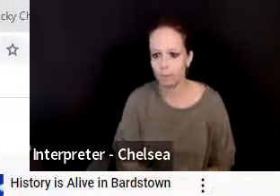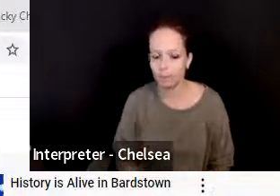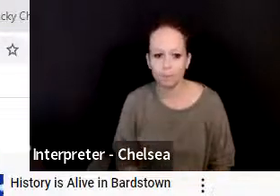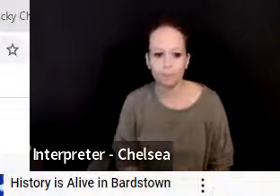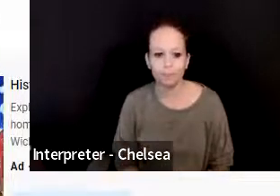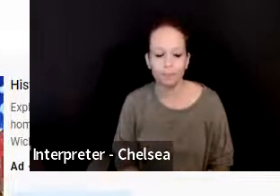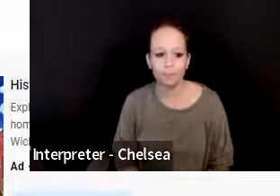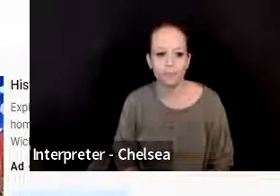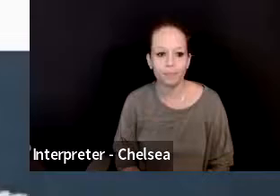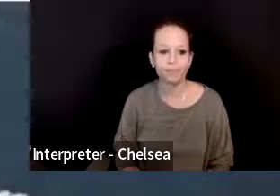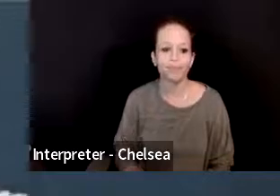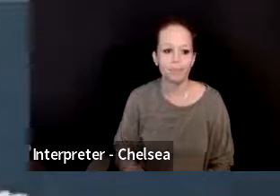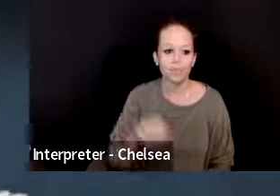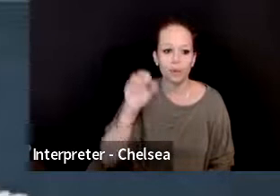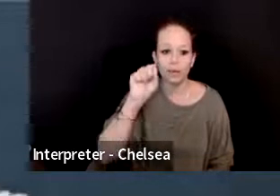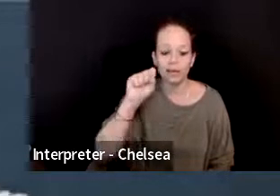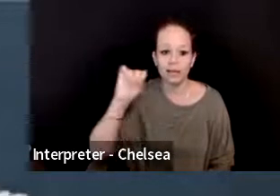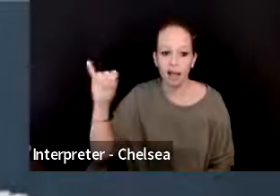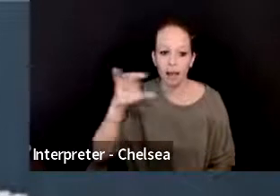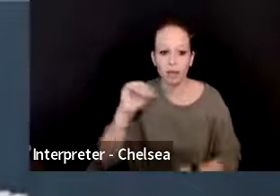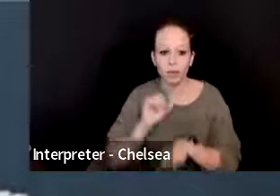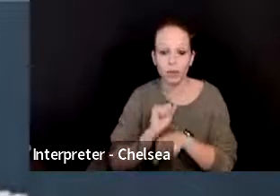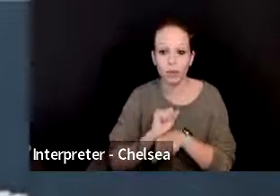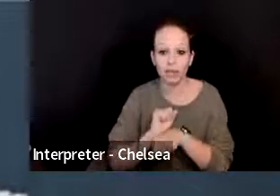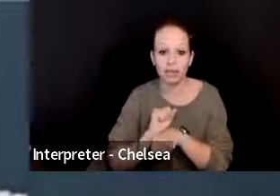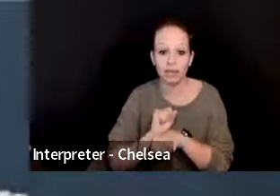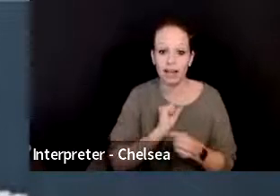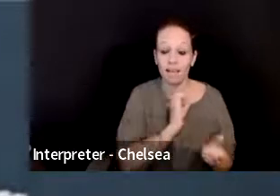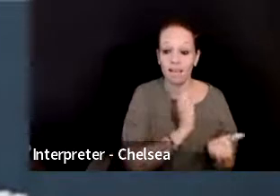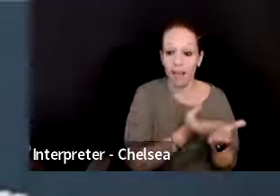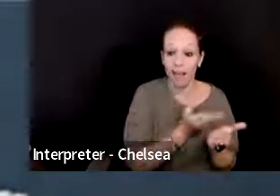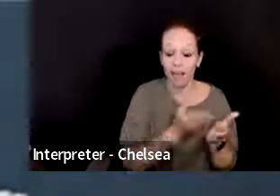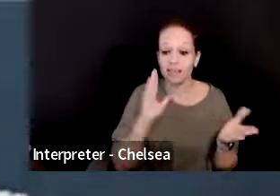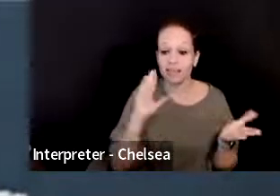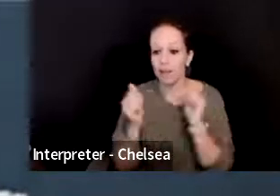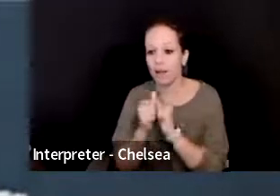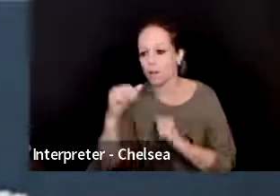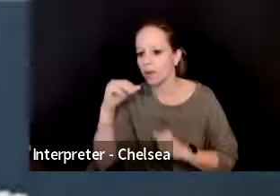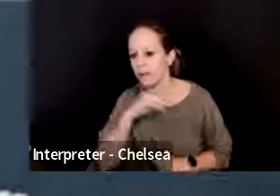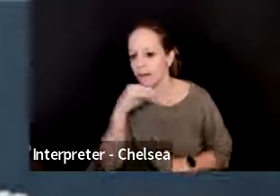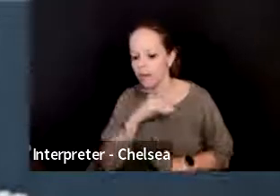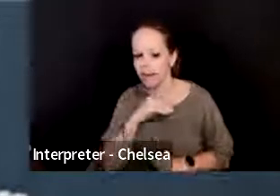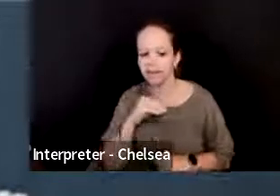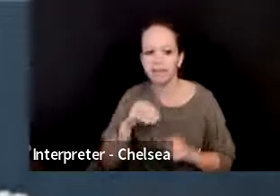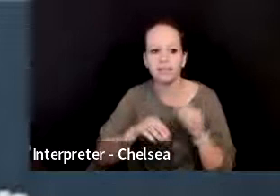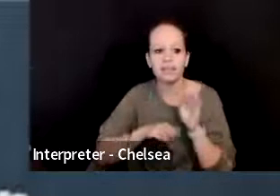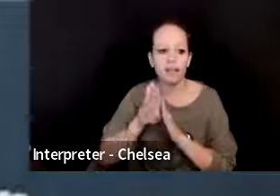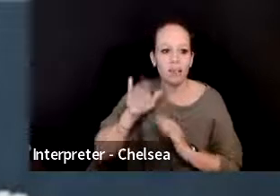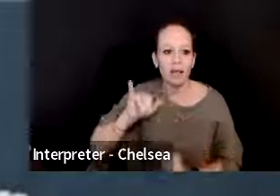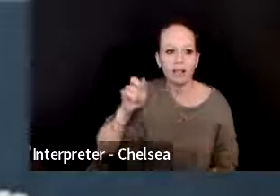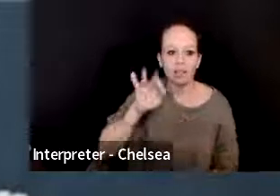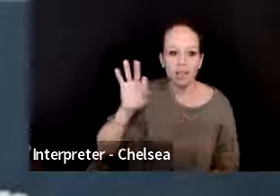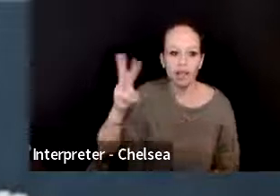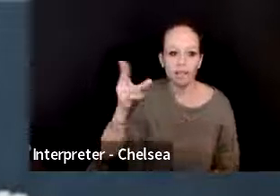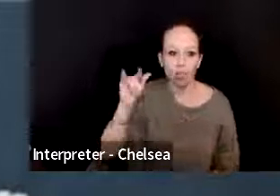Supplemental Security Income and Working, Facts versus Myths, created by Jeff White with the Kentucky Division